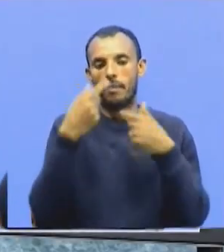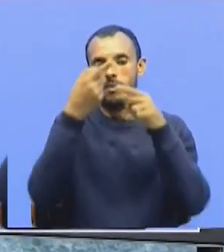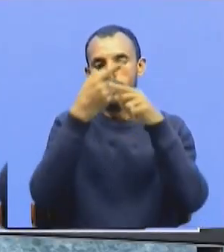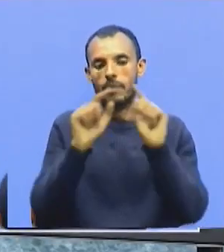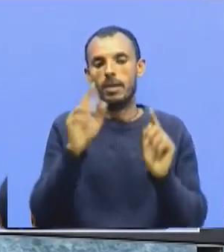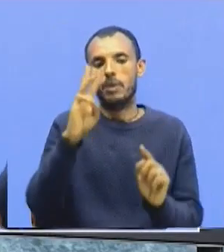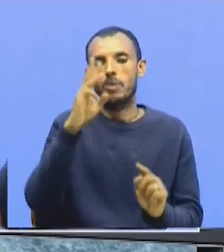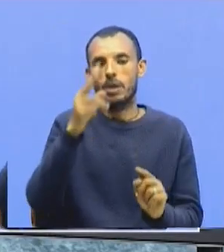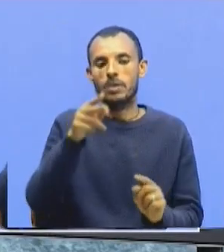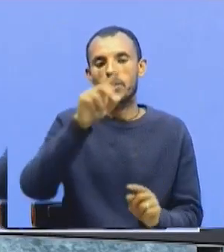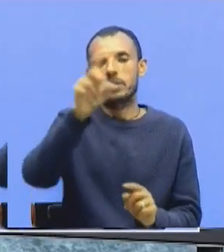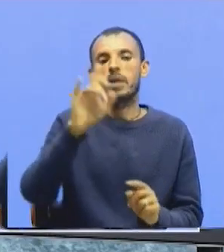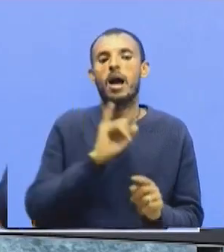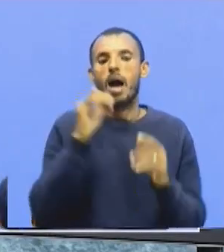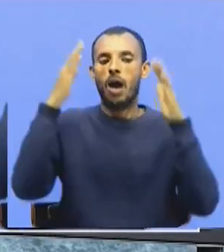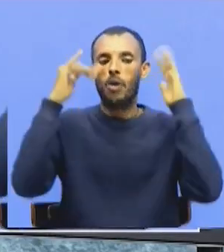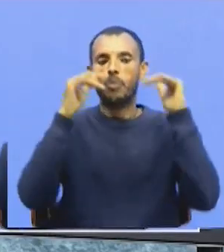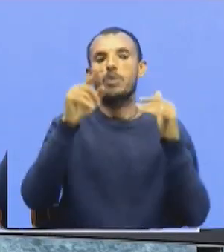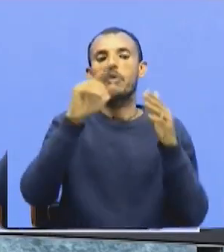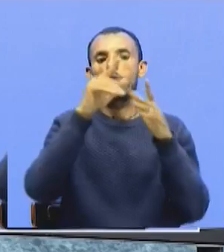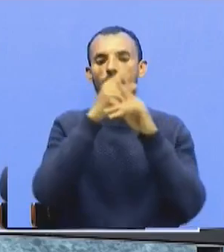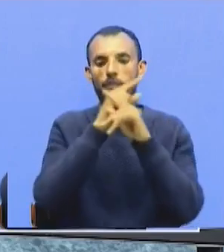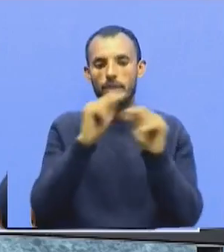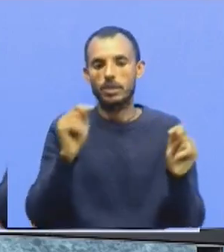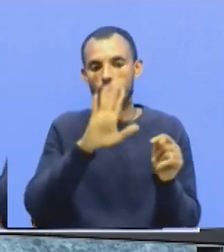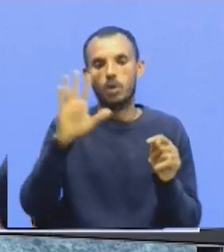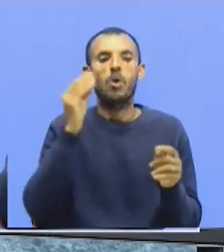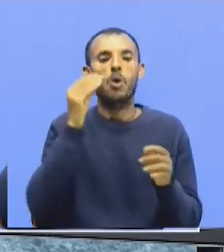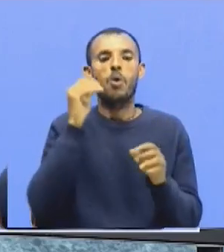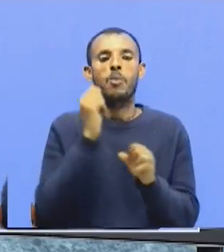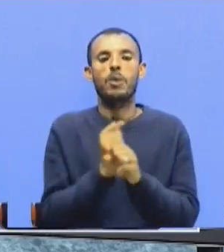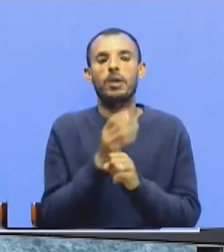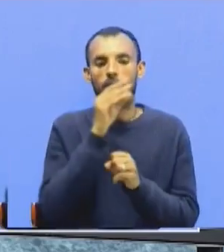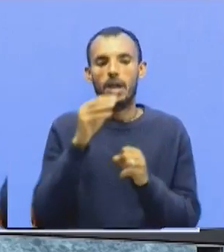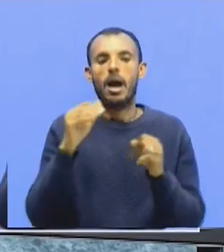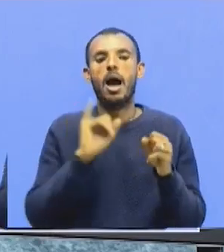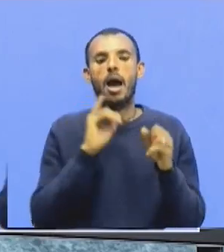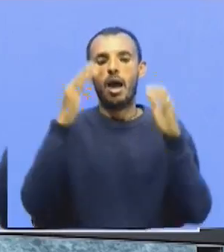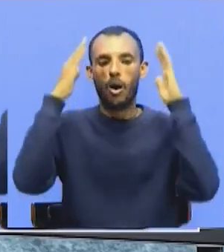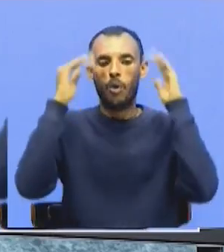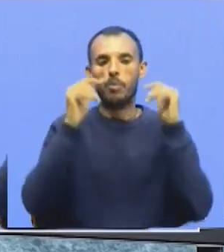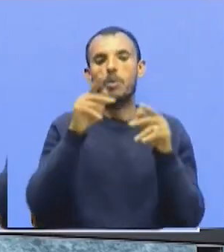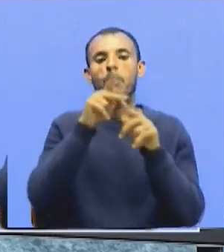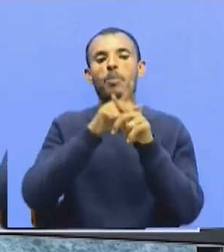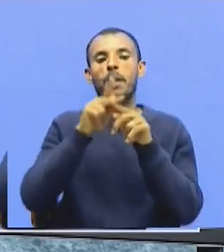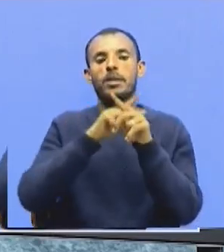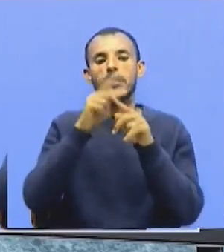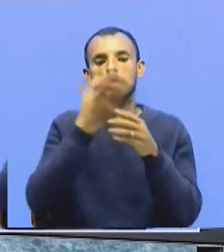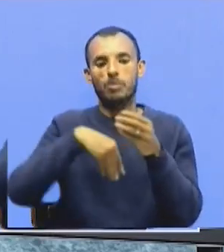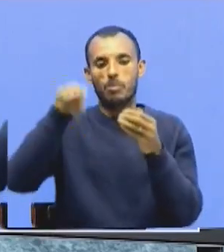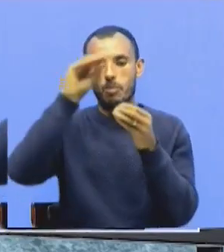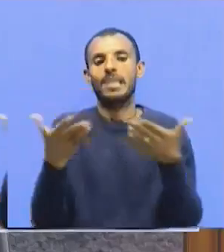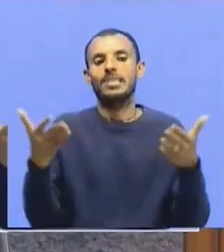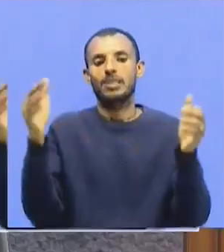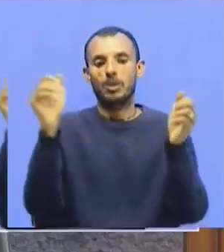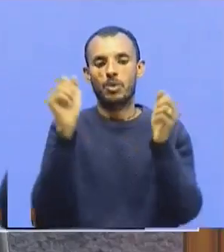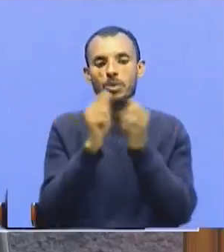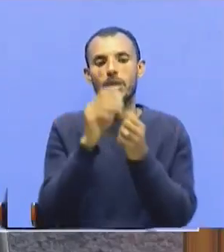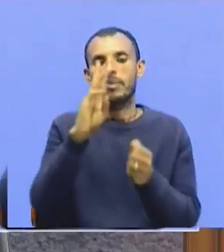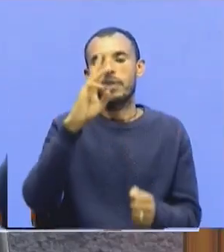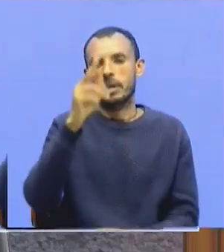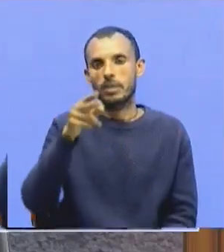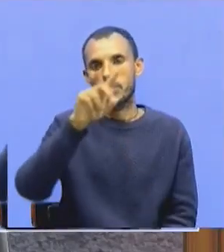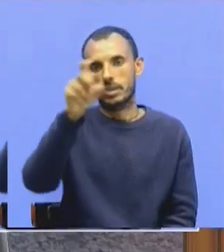you all have finished your homework and I hope you practice more this lesson. Let us